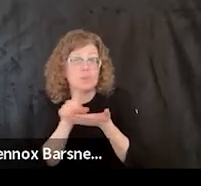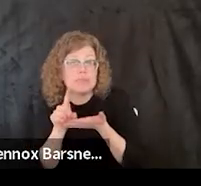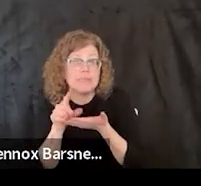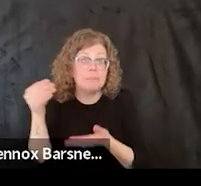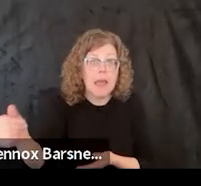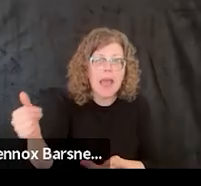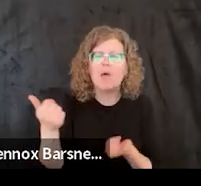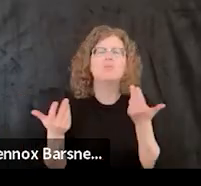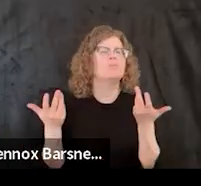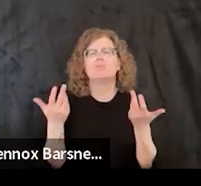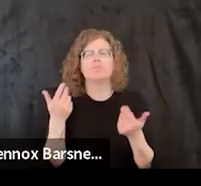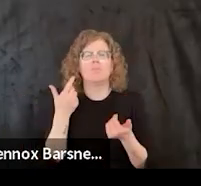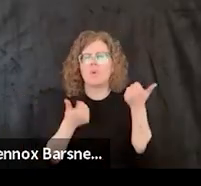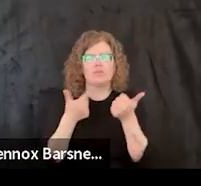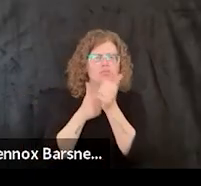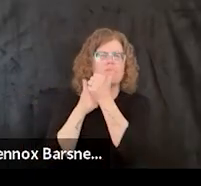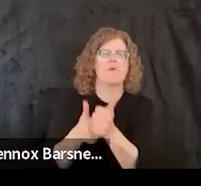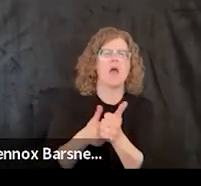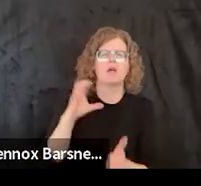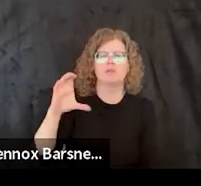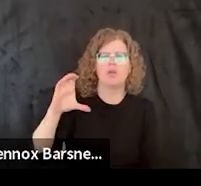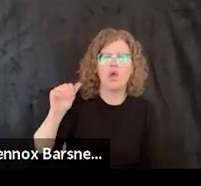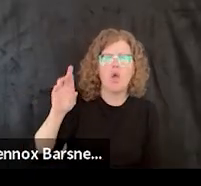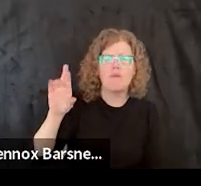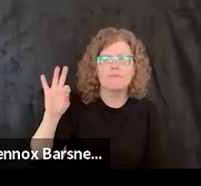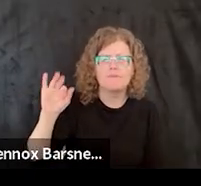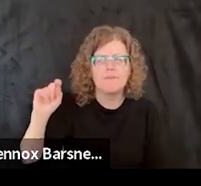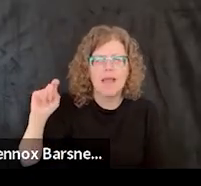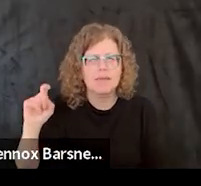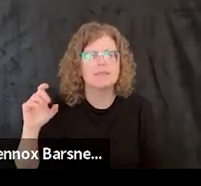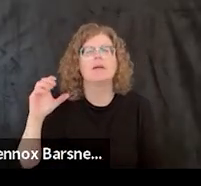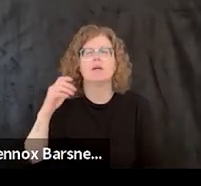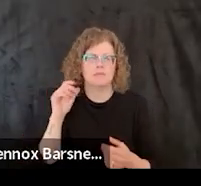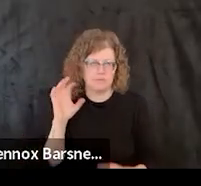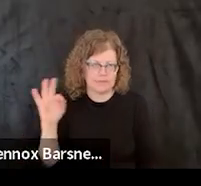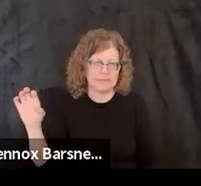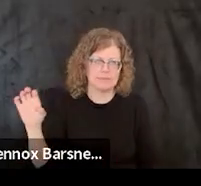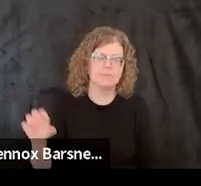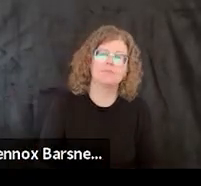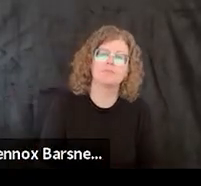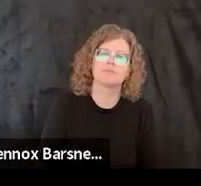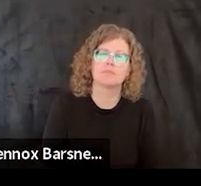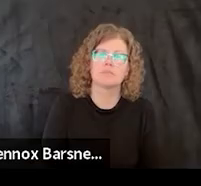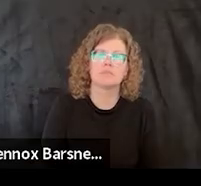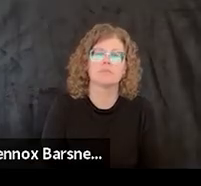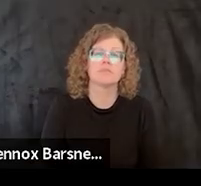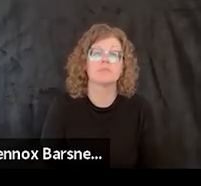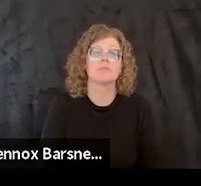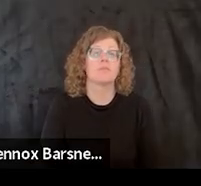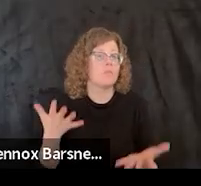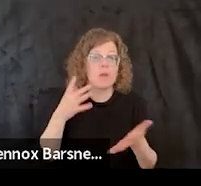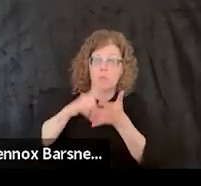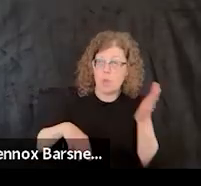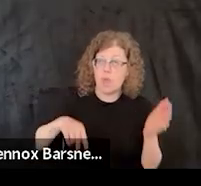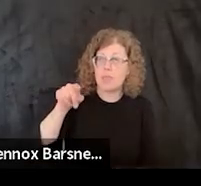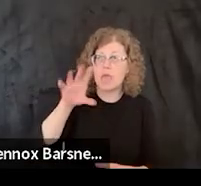Carfax artist fees. If you request subsistence, indicate what it includes. For